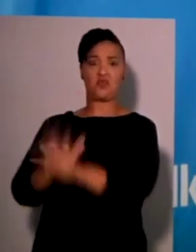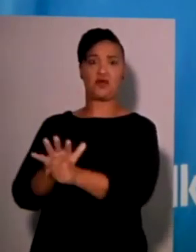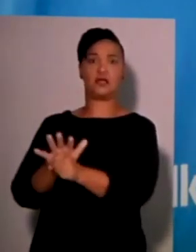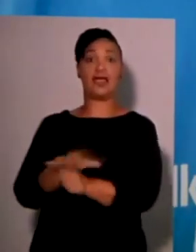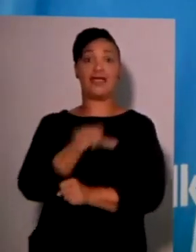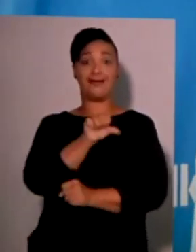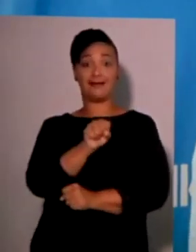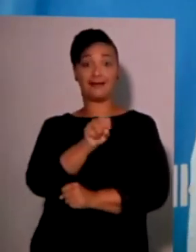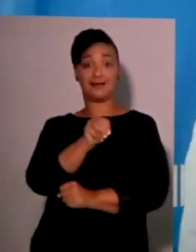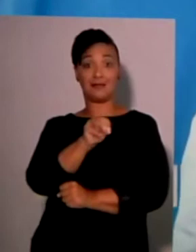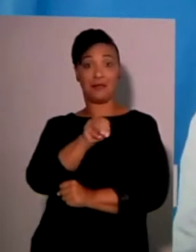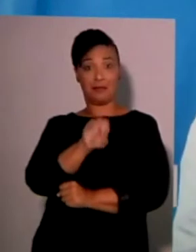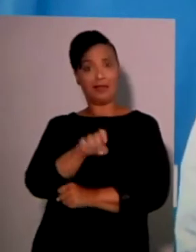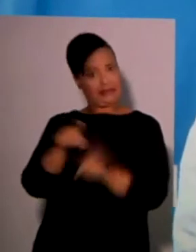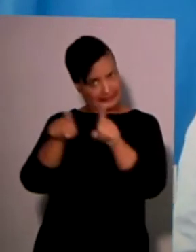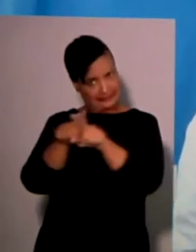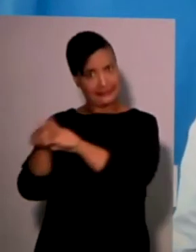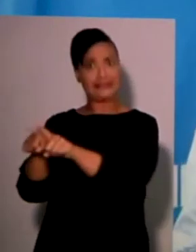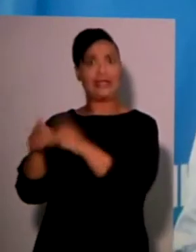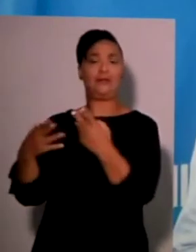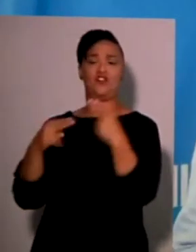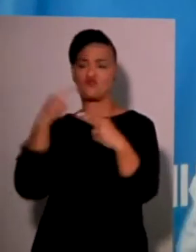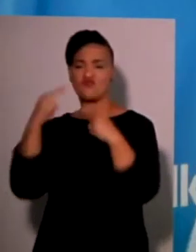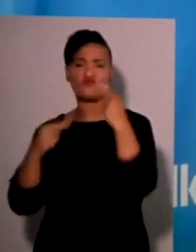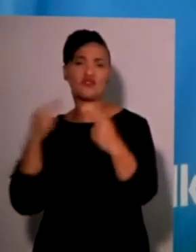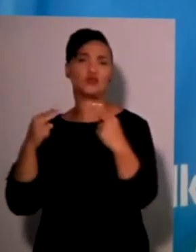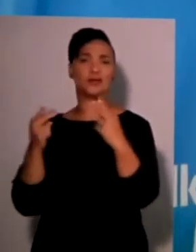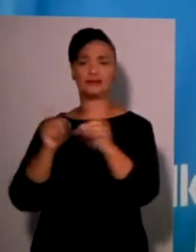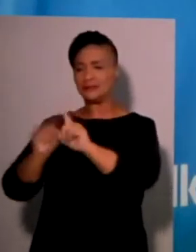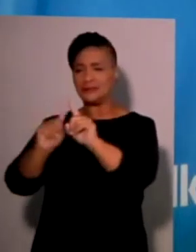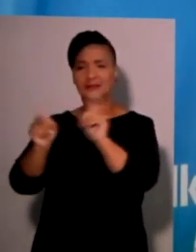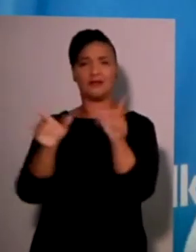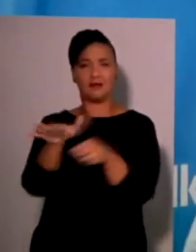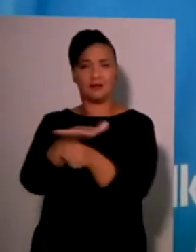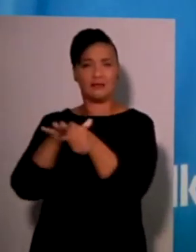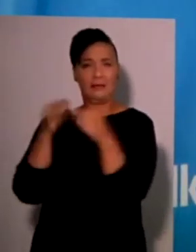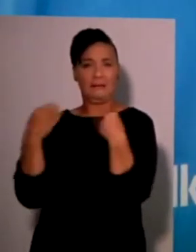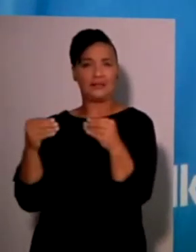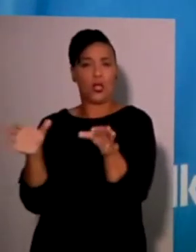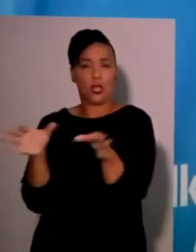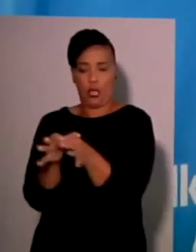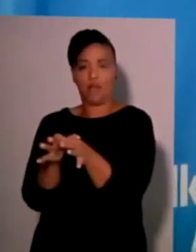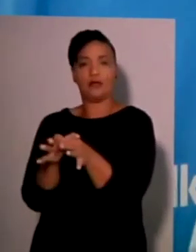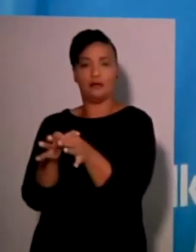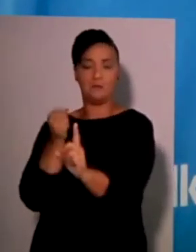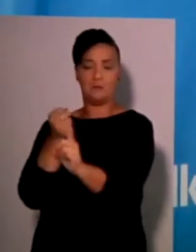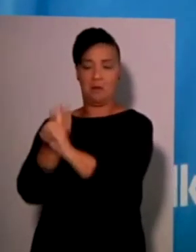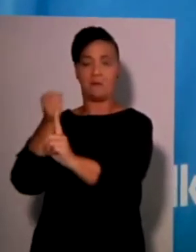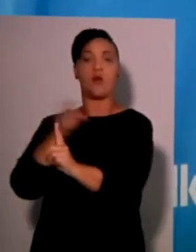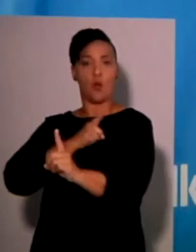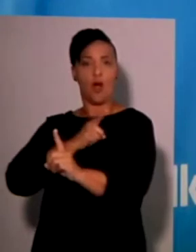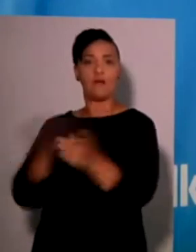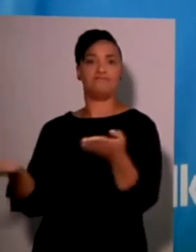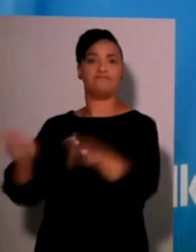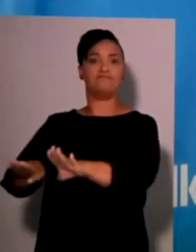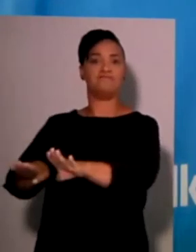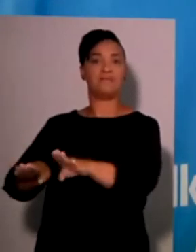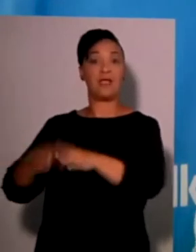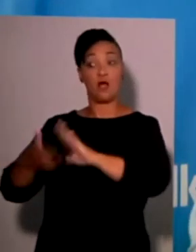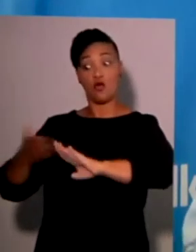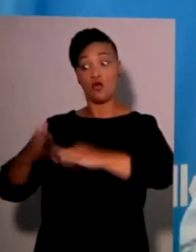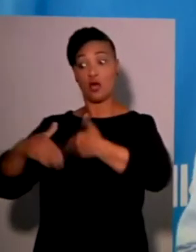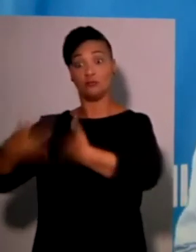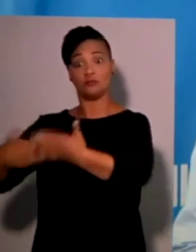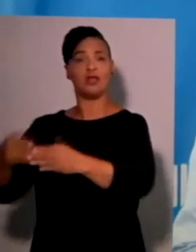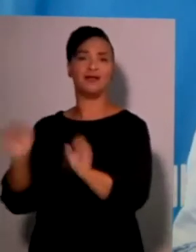medium businesses, restaurants, and all of those sorts of places were impacted because they had to shut down. But even